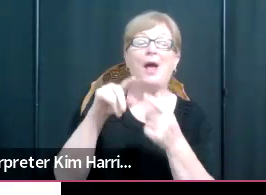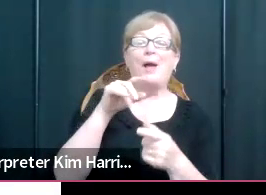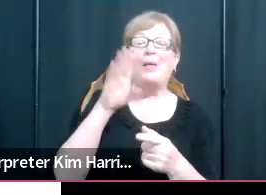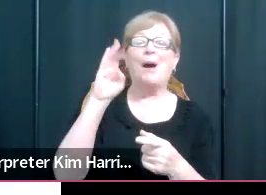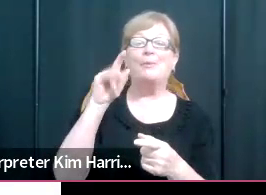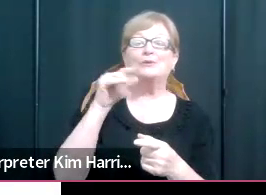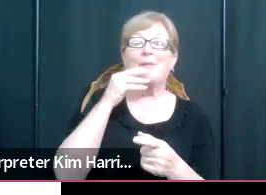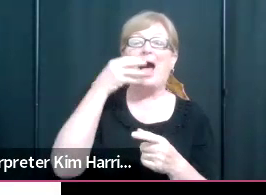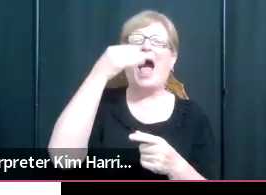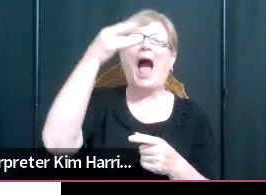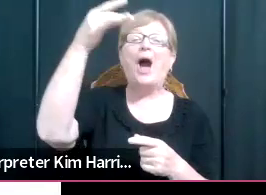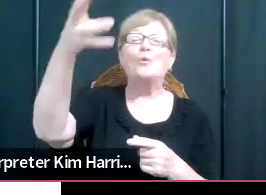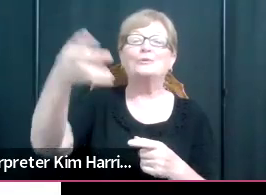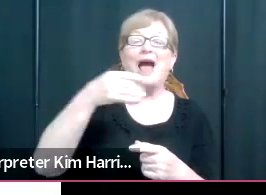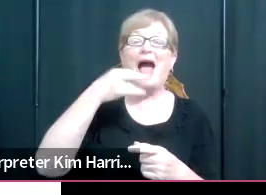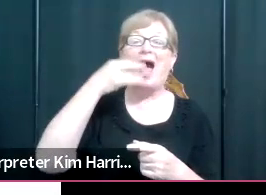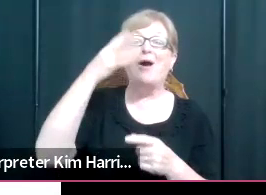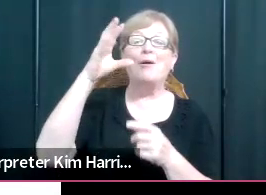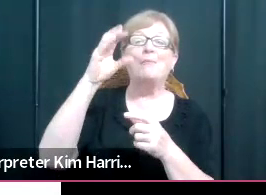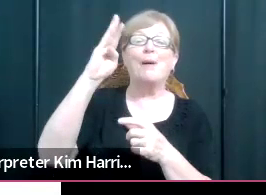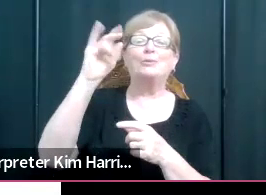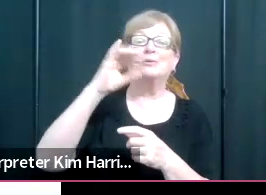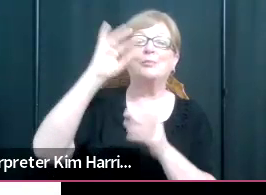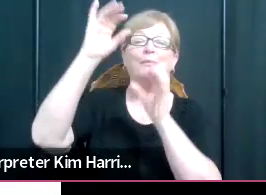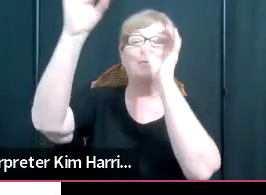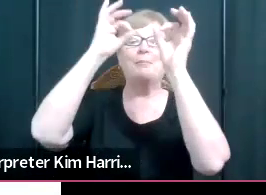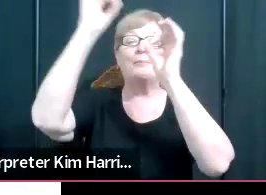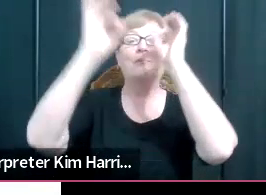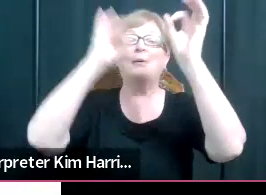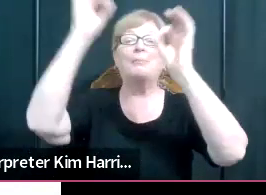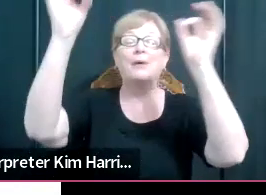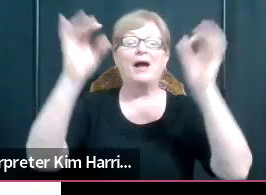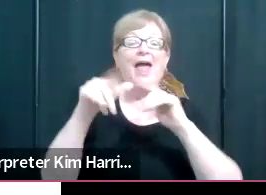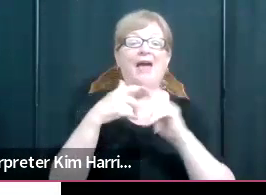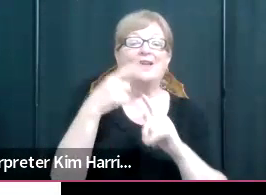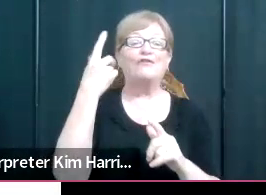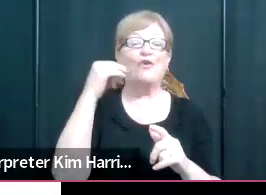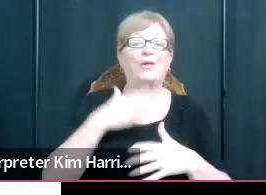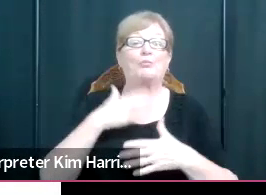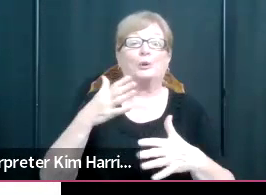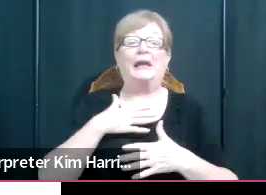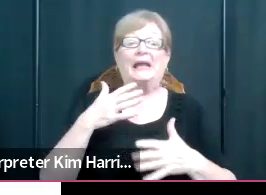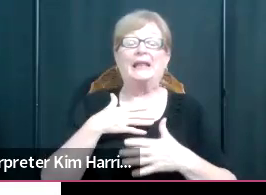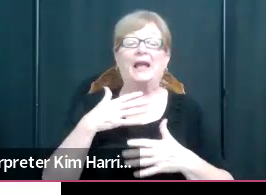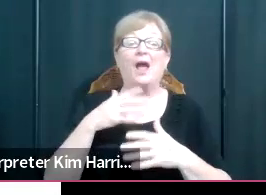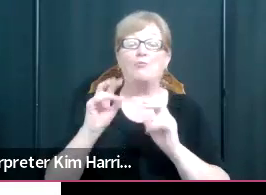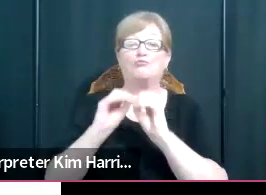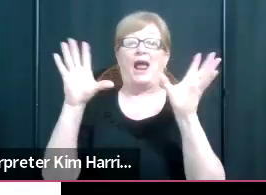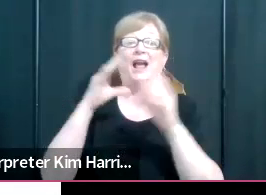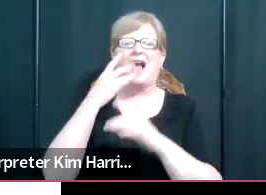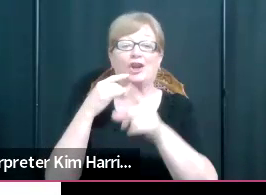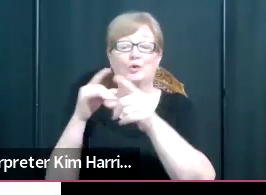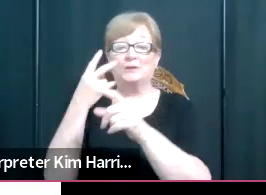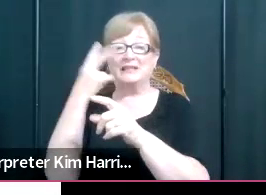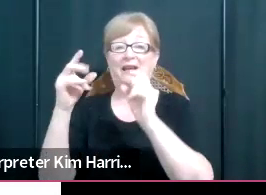can interact with it that way. In terms of breathing, there's the breathing ball, that's the brightly colored